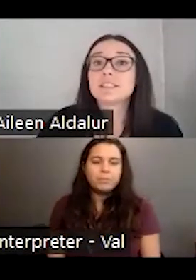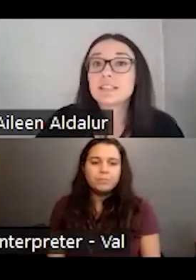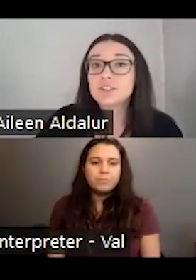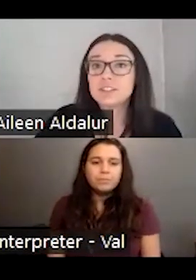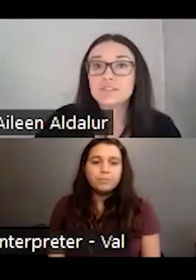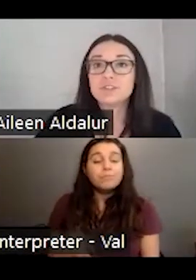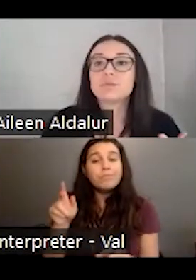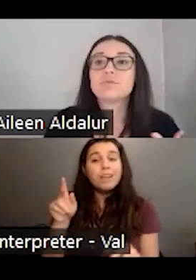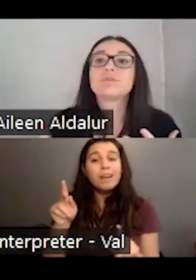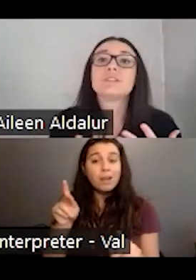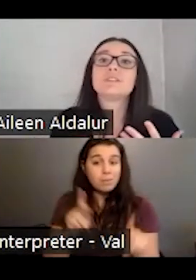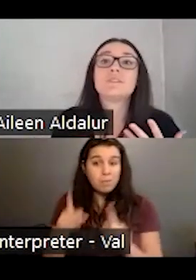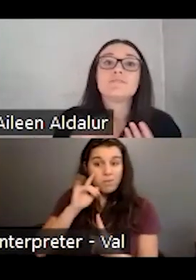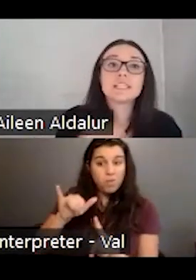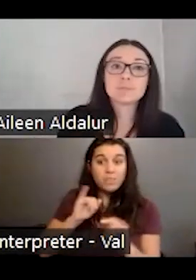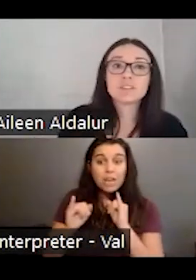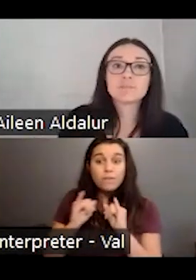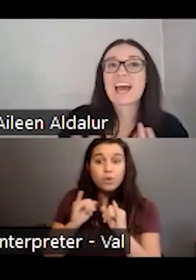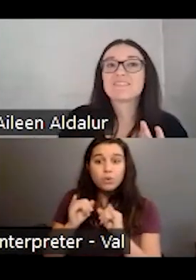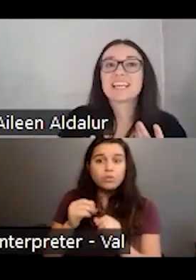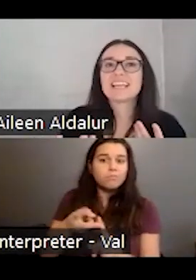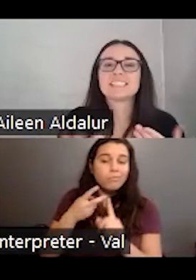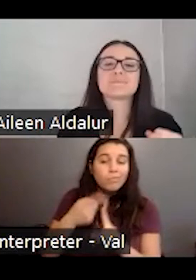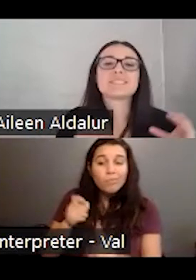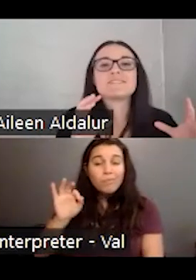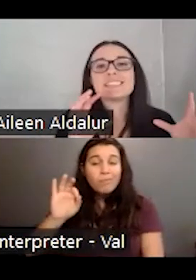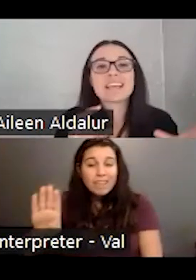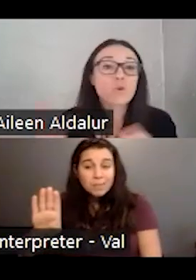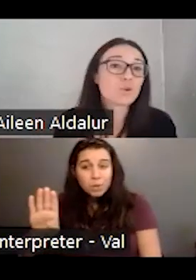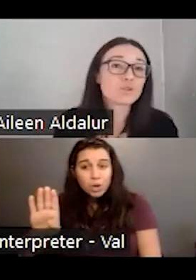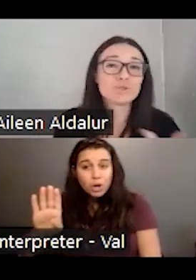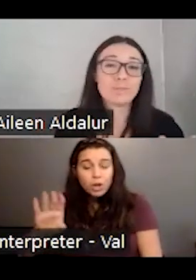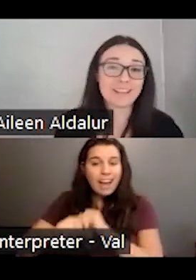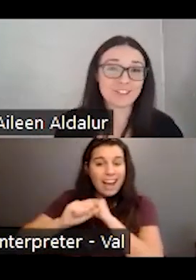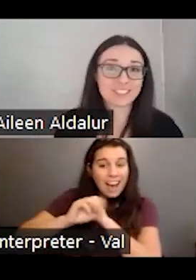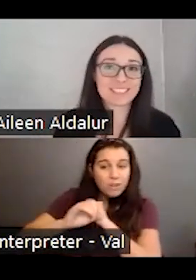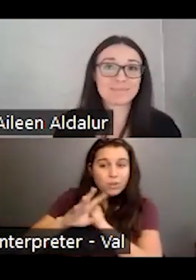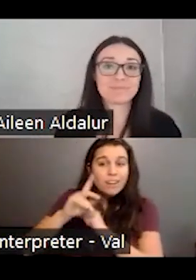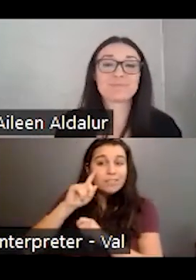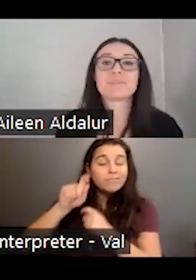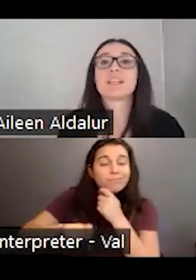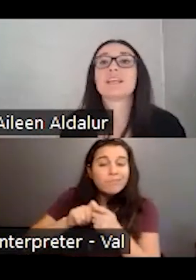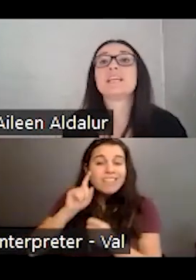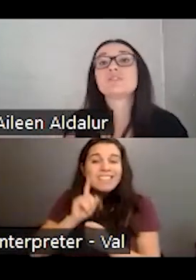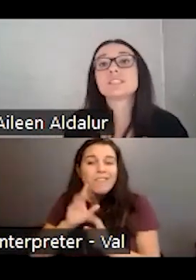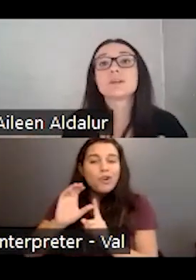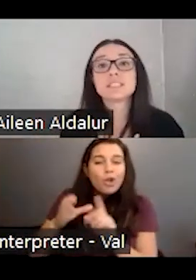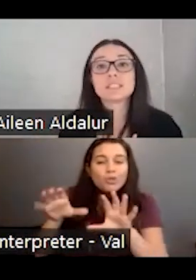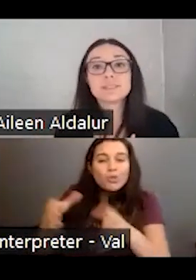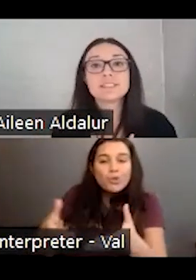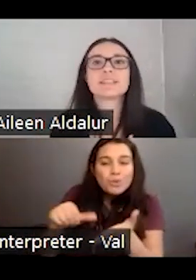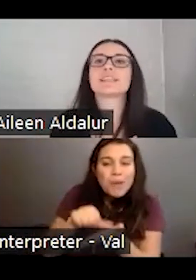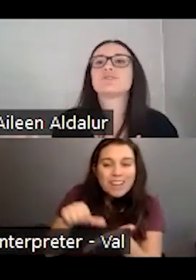Participants for the elicitation interviews were recruited from Facebook by advertising specific deaf cultural group pages.